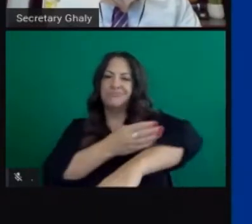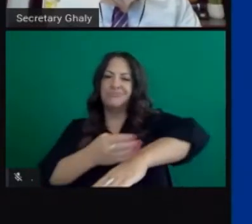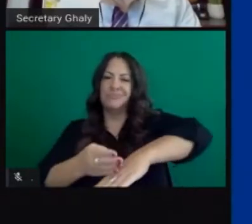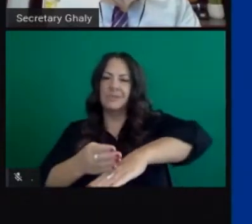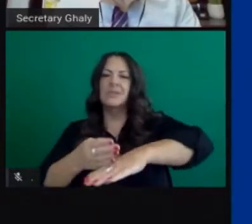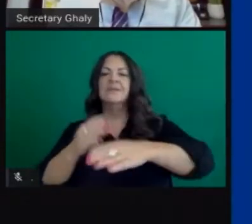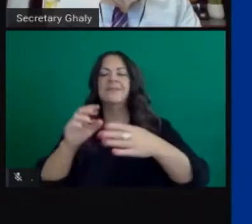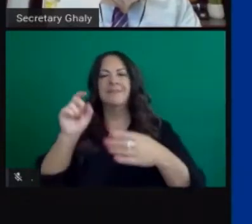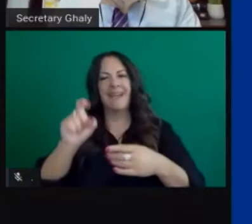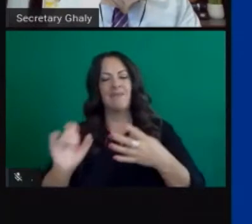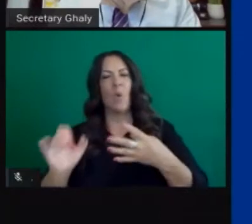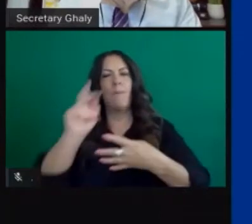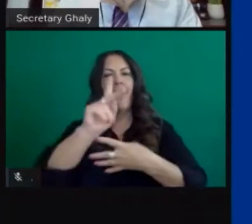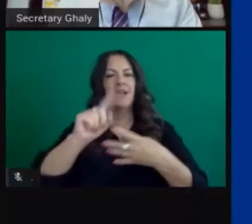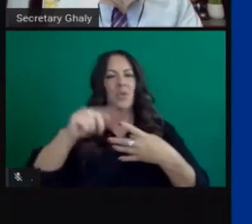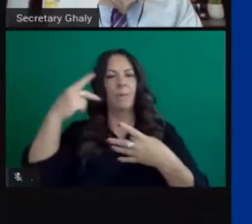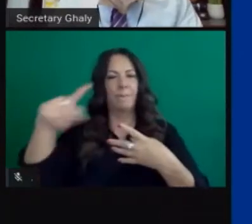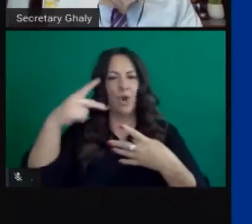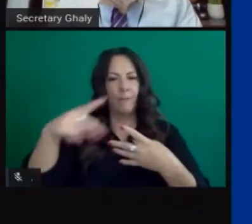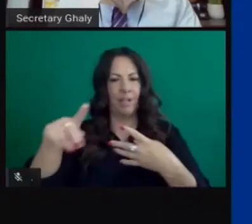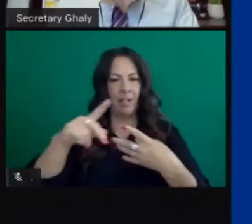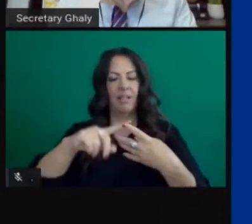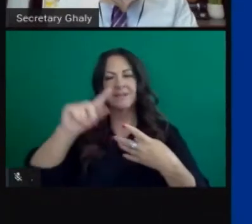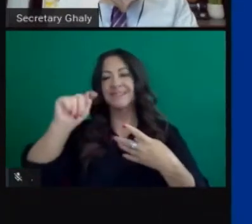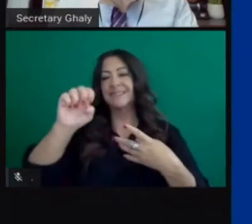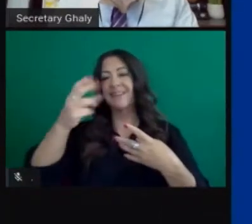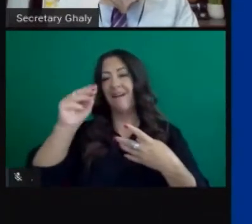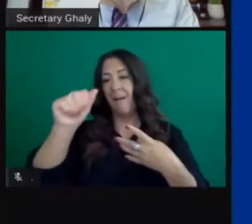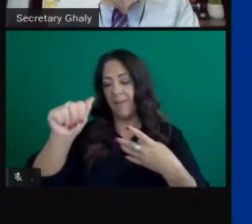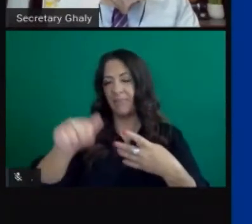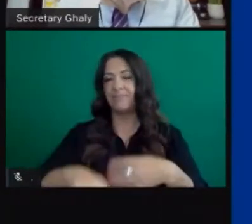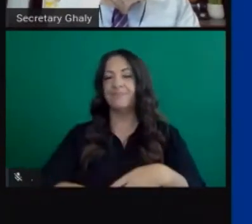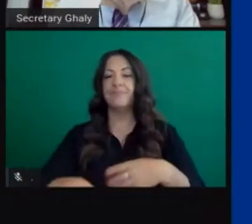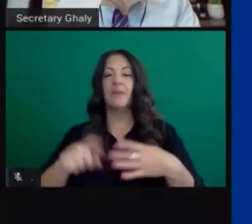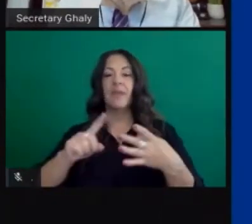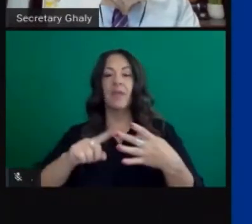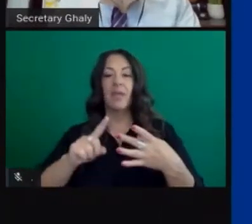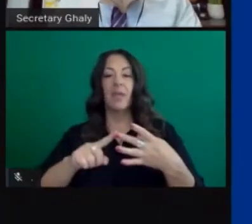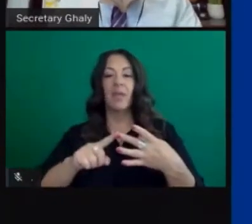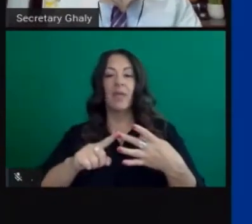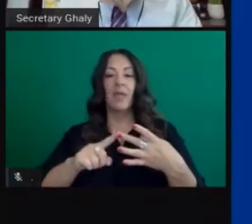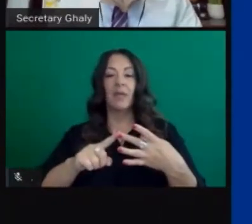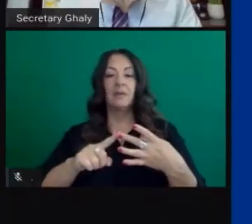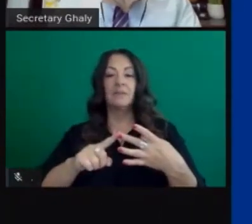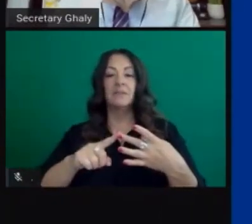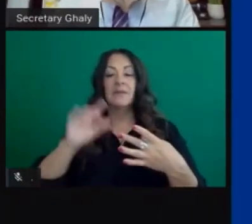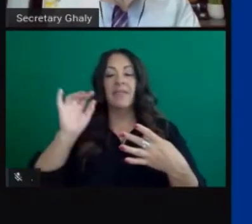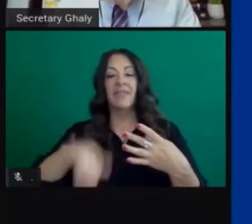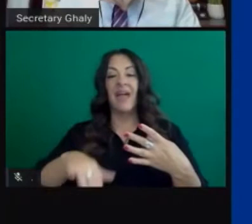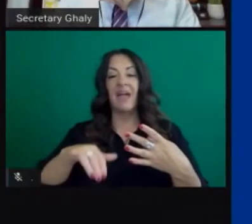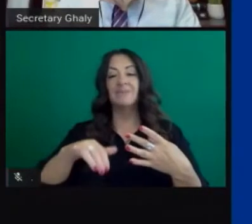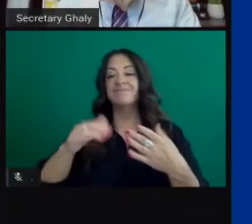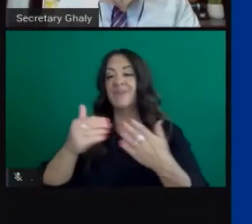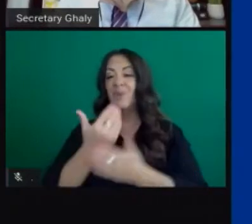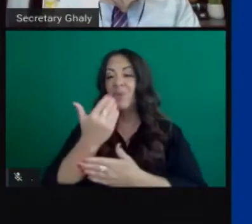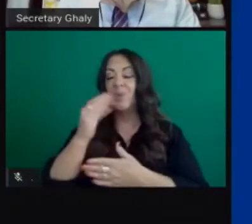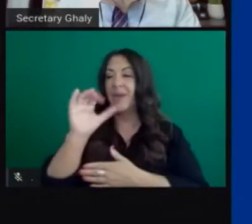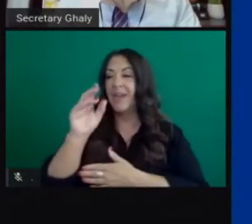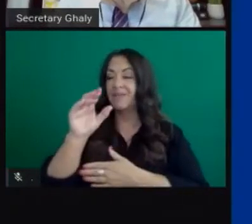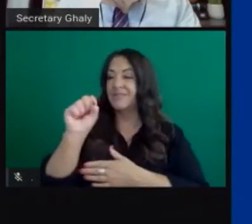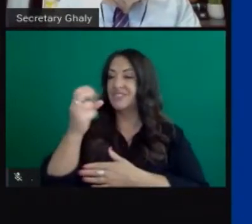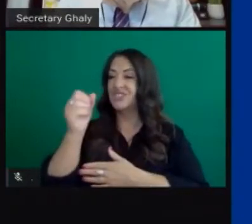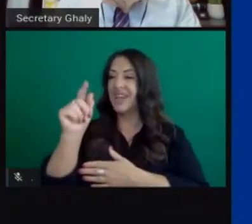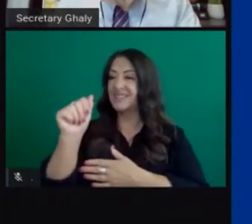to red, and that's Shasta County. We, of course, have been in close dialogue with these 2 counties. We recognize these are the first